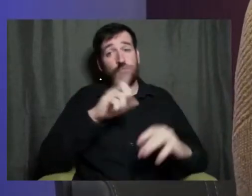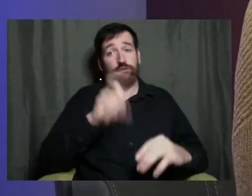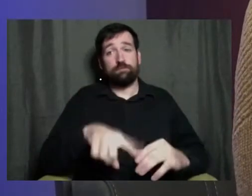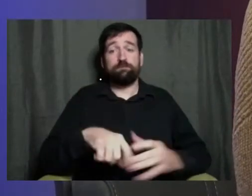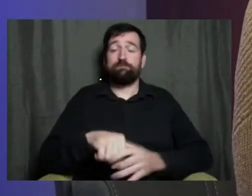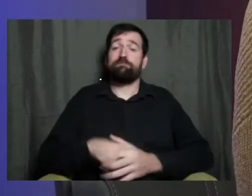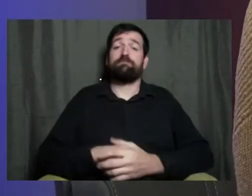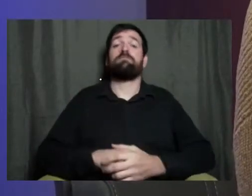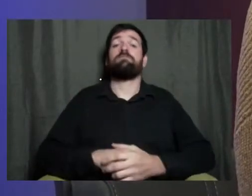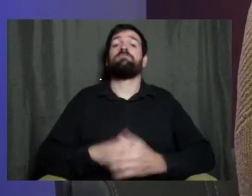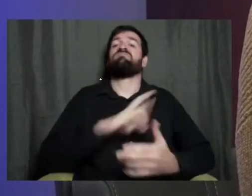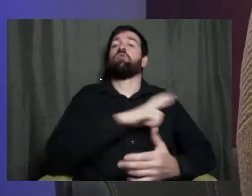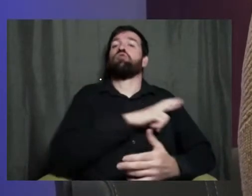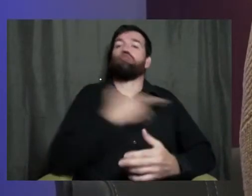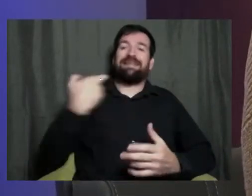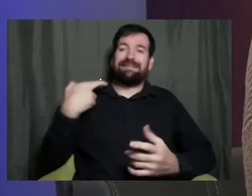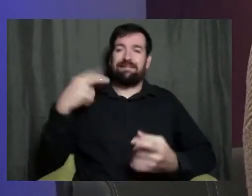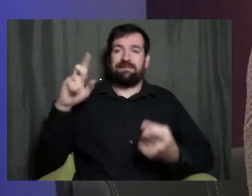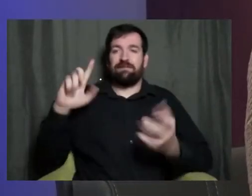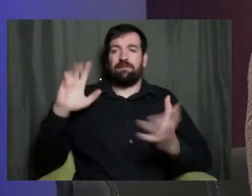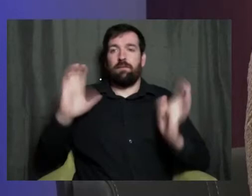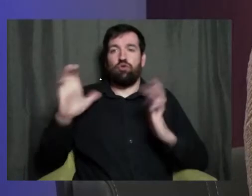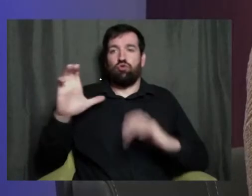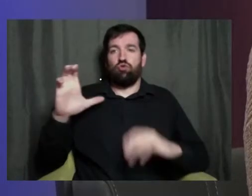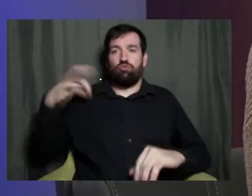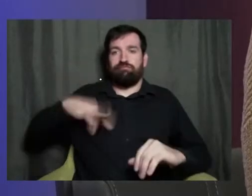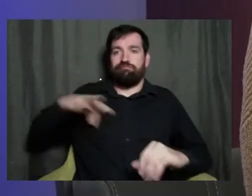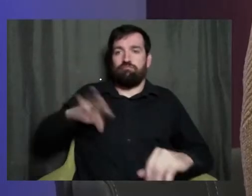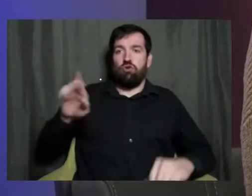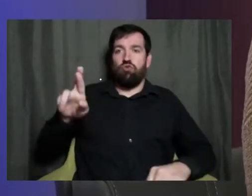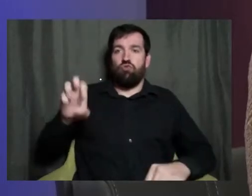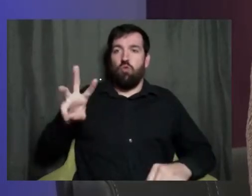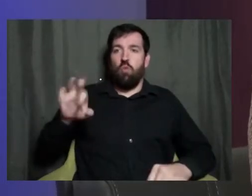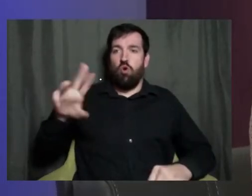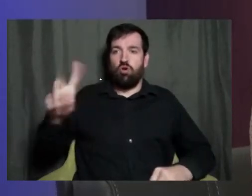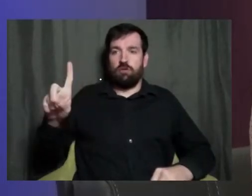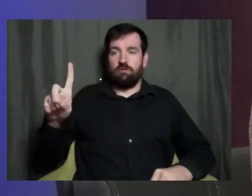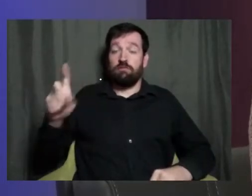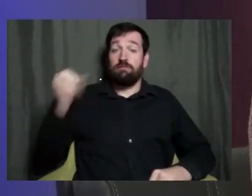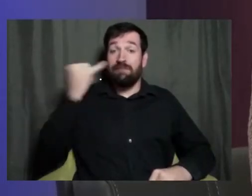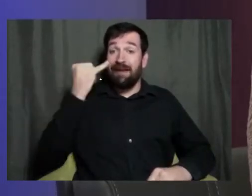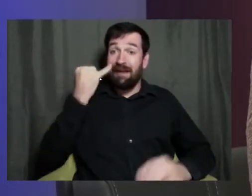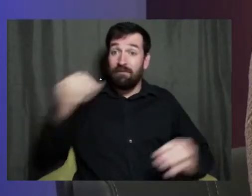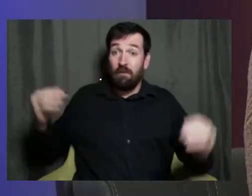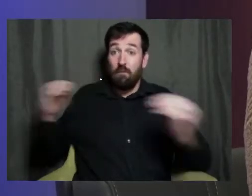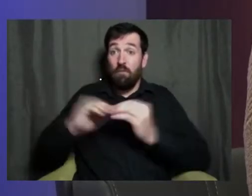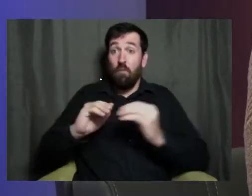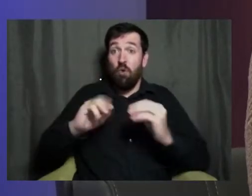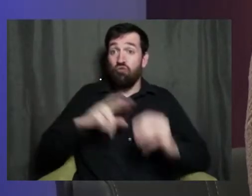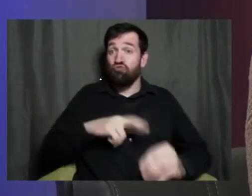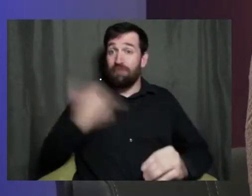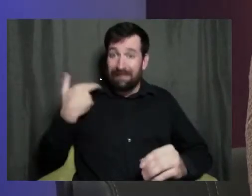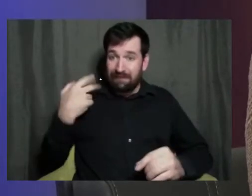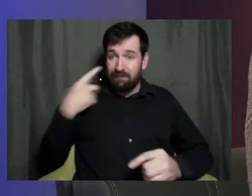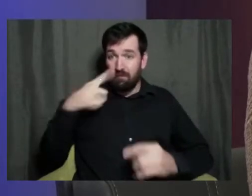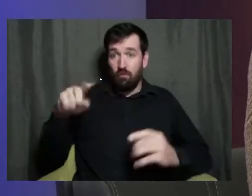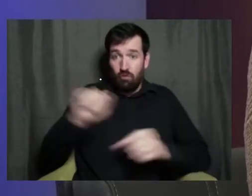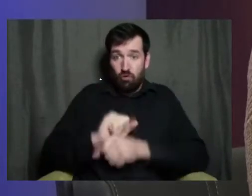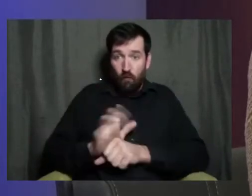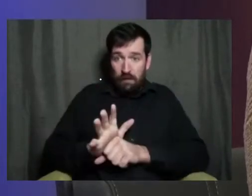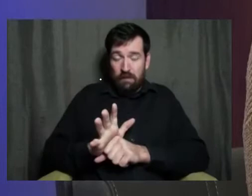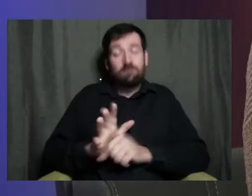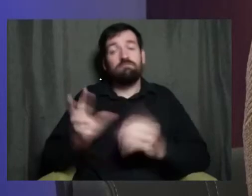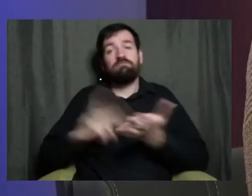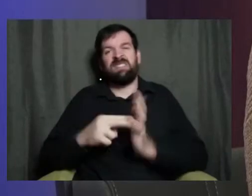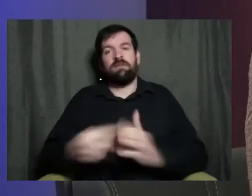risk reward. For those of us who have a higher chance of getting sick from COVID, we're more likely to go get the vaccine. So those of